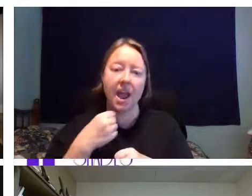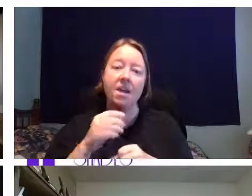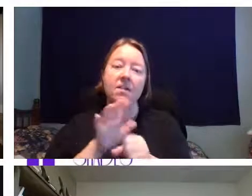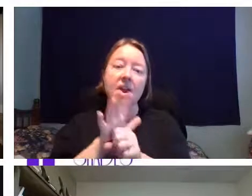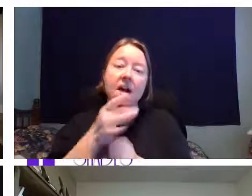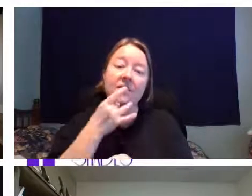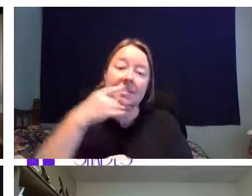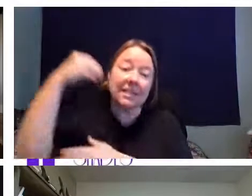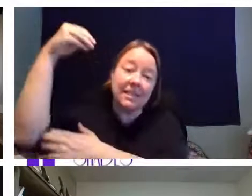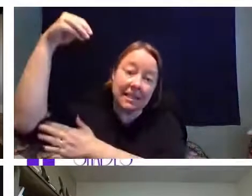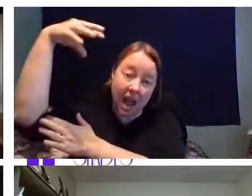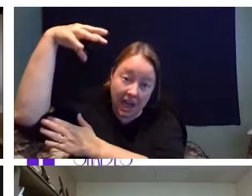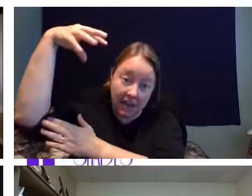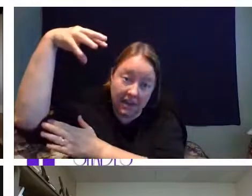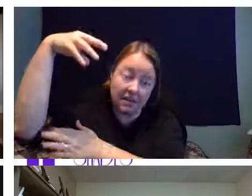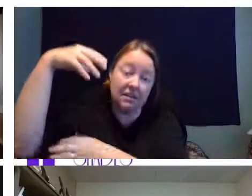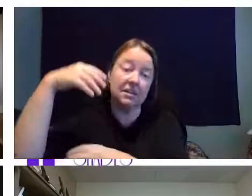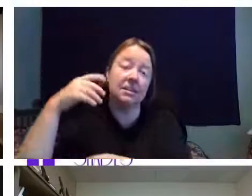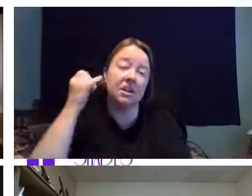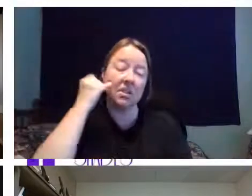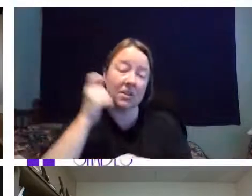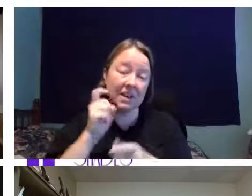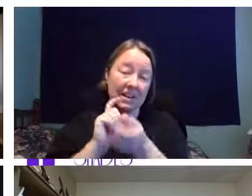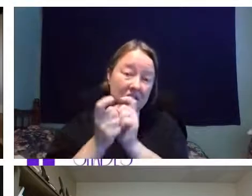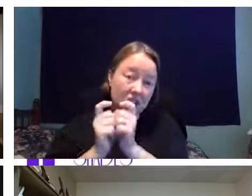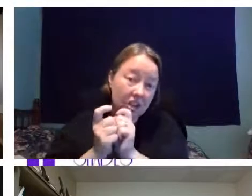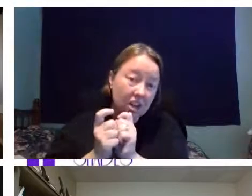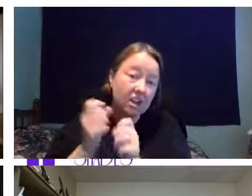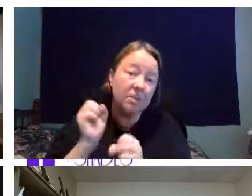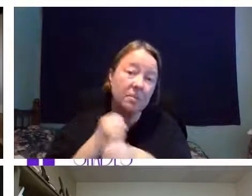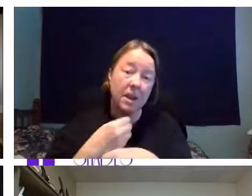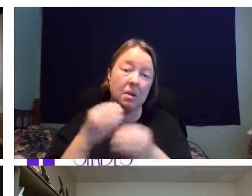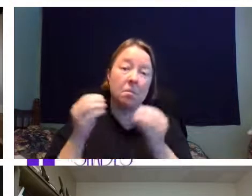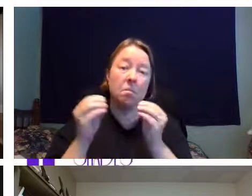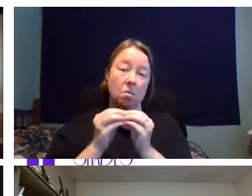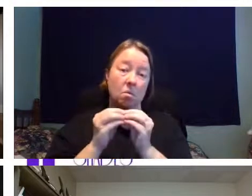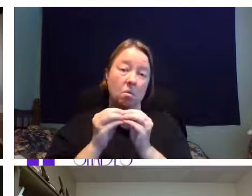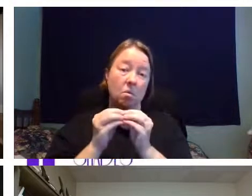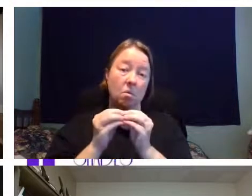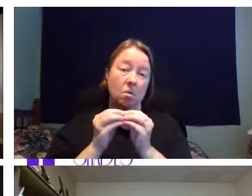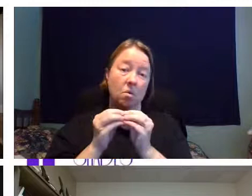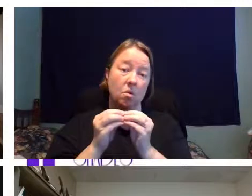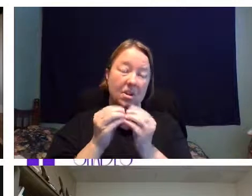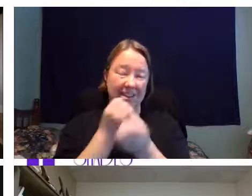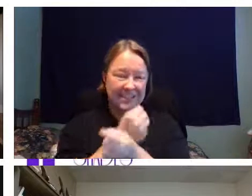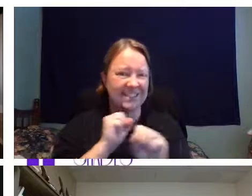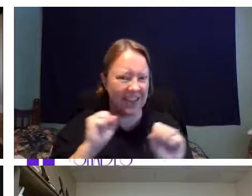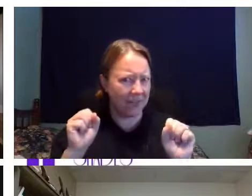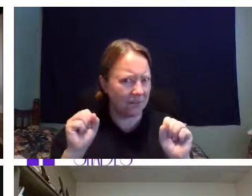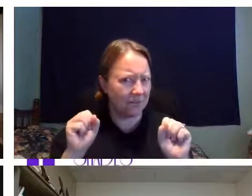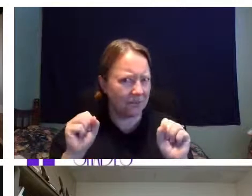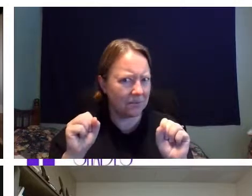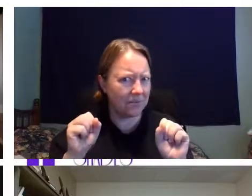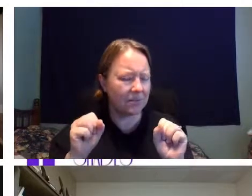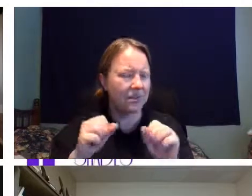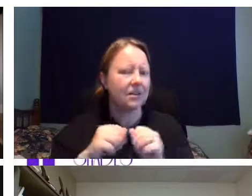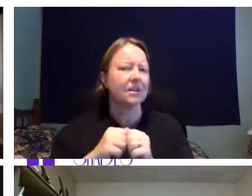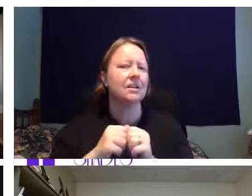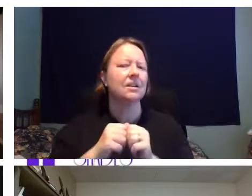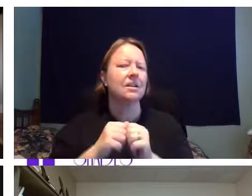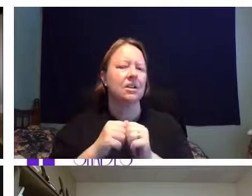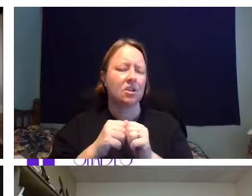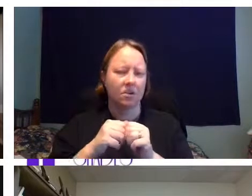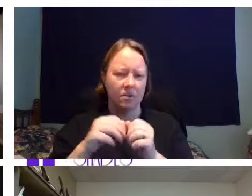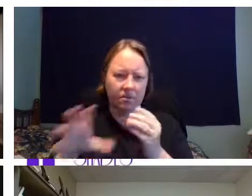lighting upgrades that need to be made just to make it, a little bit more, as far as safety goes, adding, those were the times